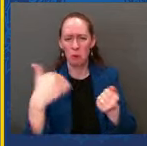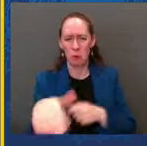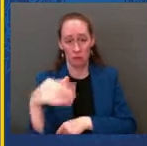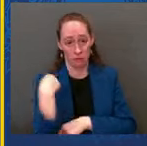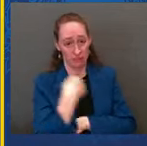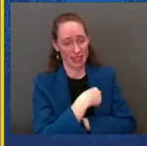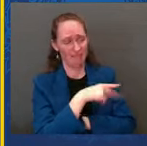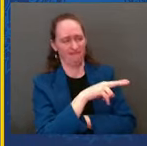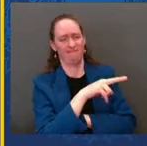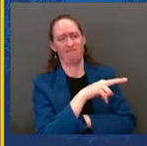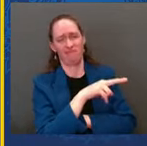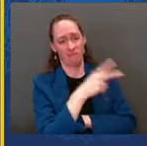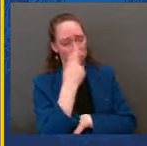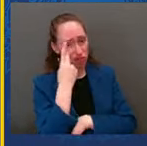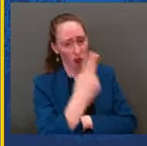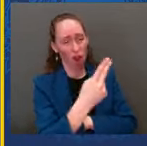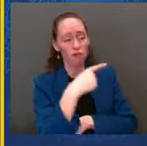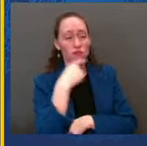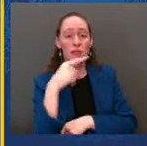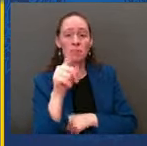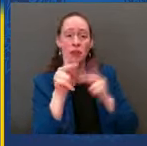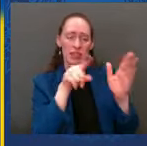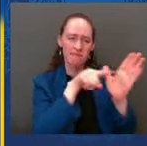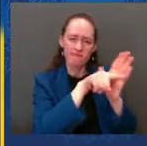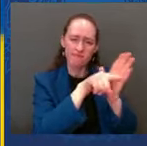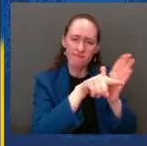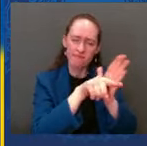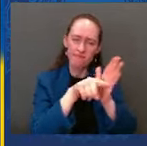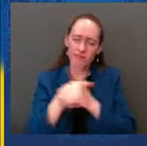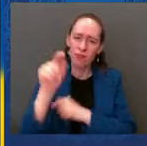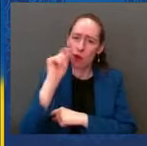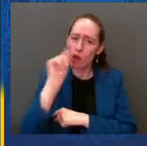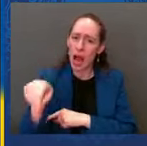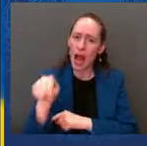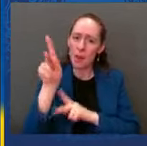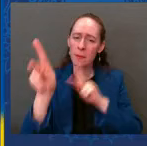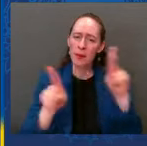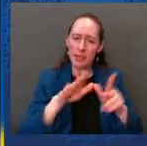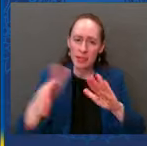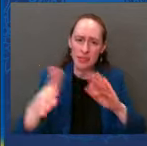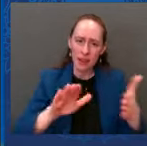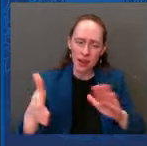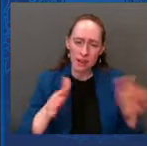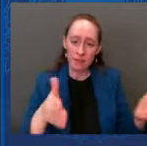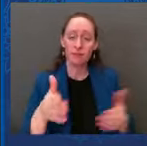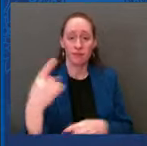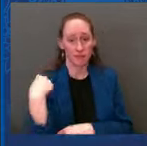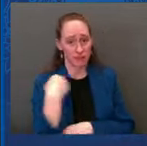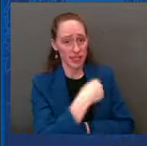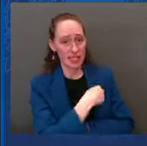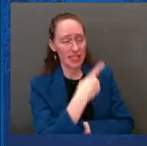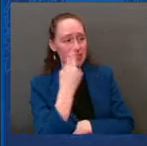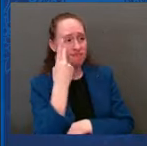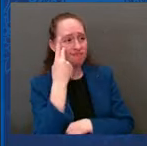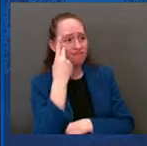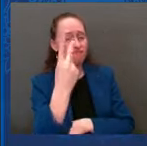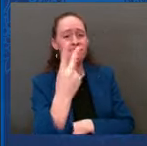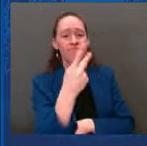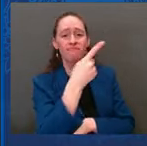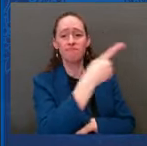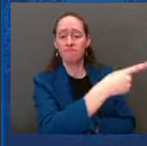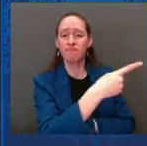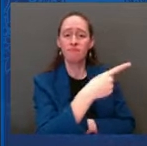demolished settlements, pictures like from the Second World War, something that was supposed not to be repeated in Europe once again. Today, it